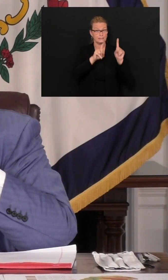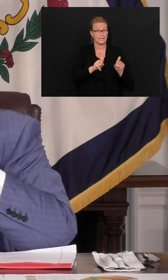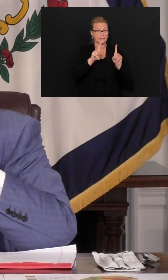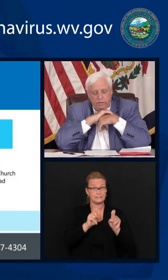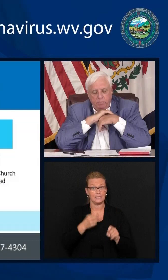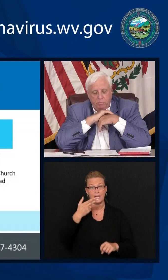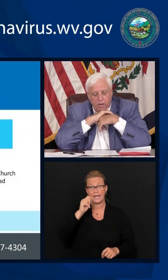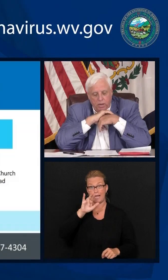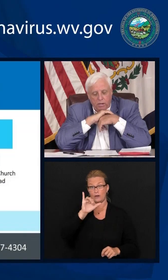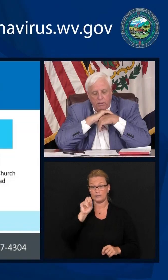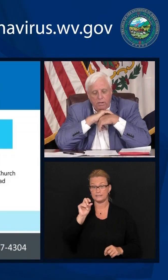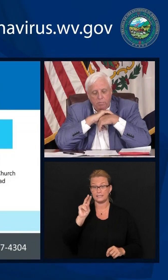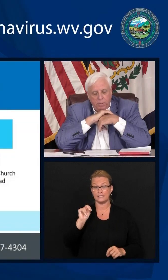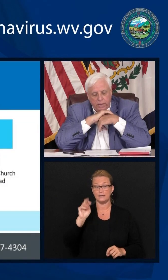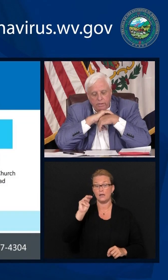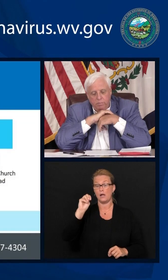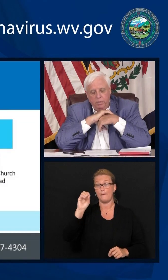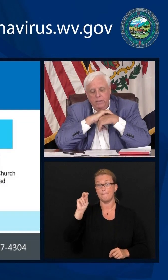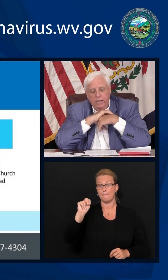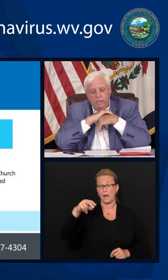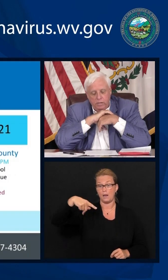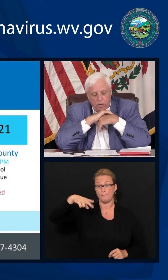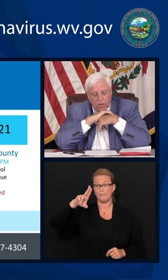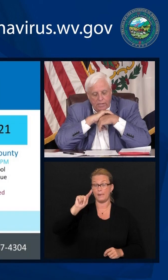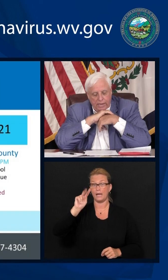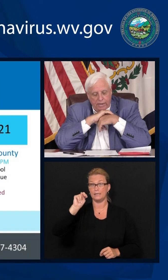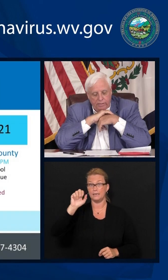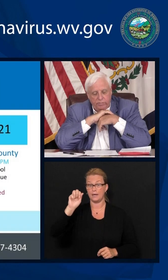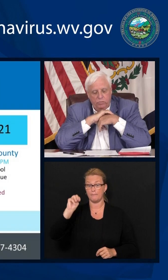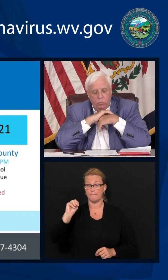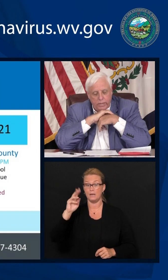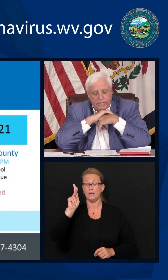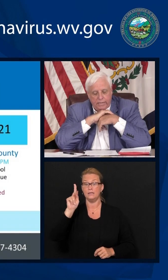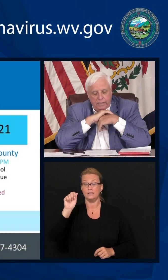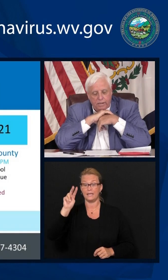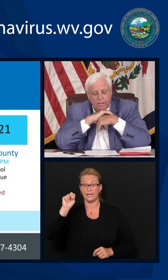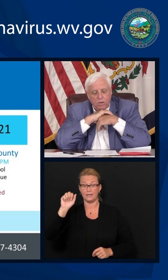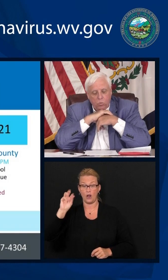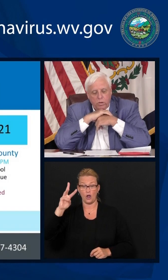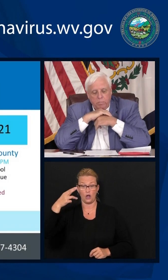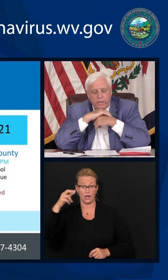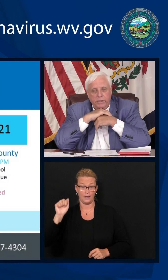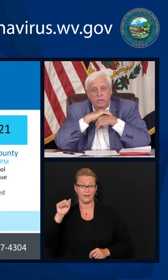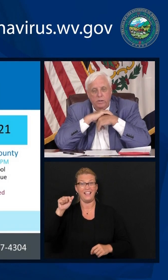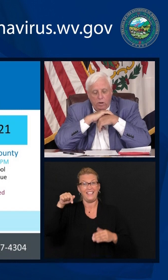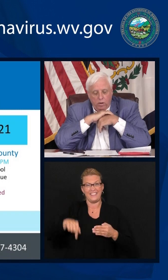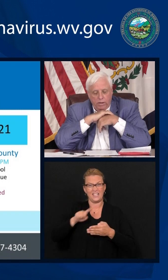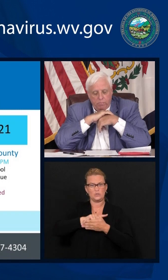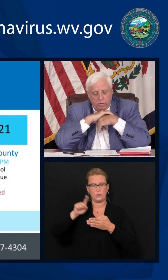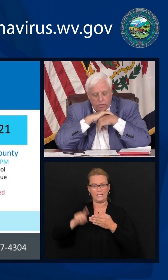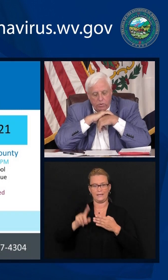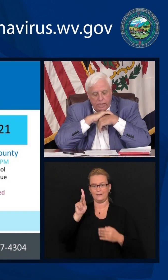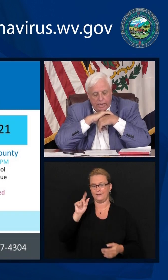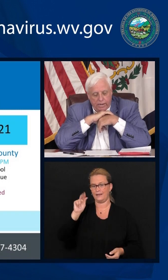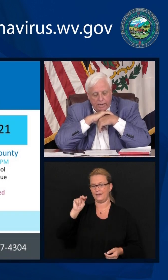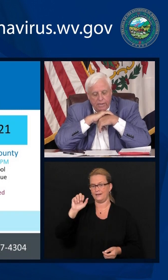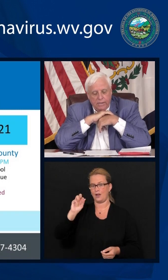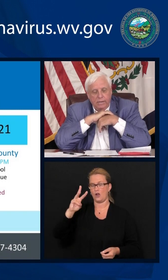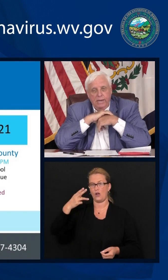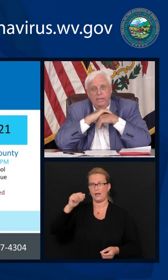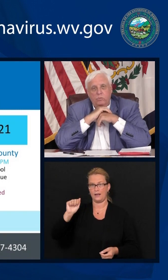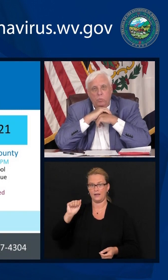in Harrison, Mon, Putnam, and Kanawha counties. This weekend, we'll be in Kanawha and Monroe